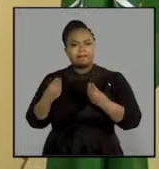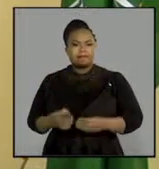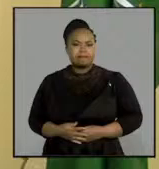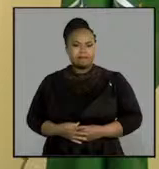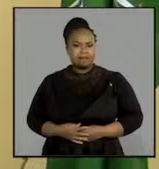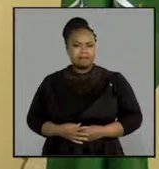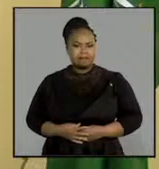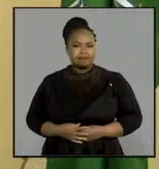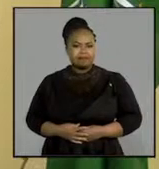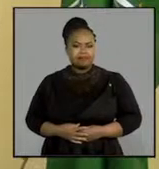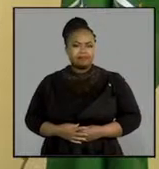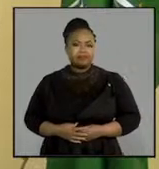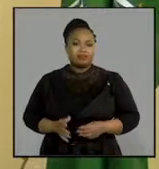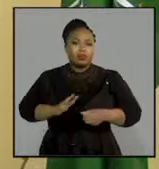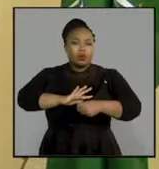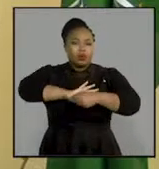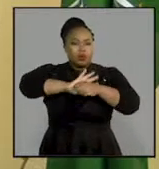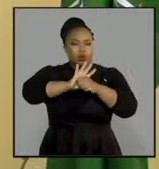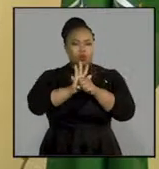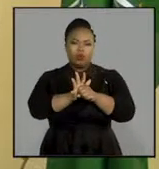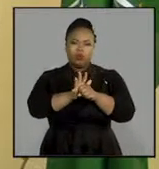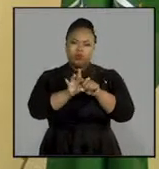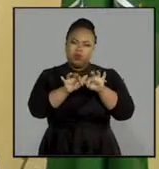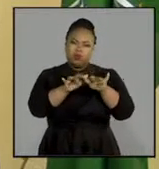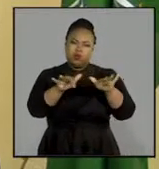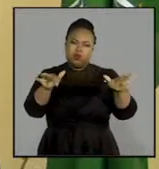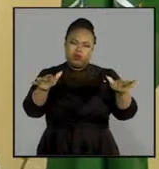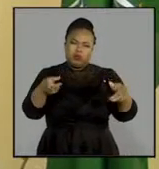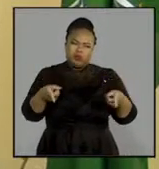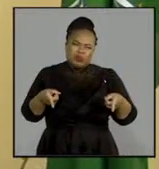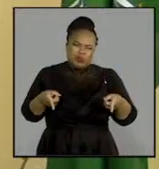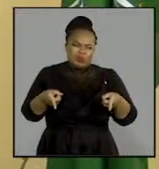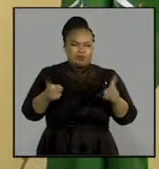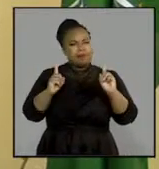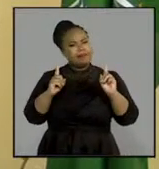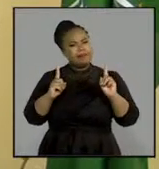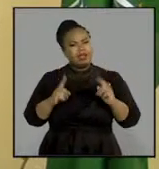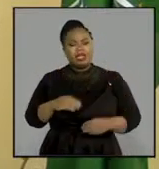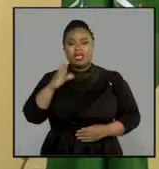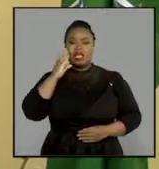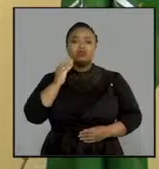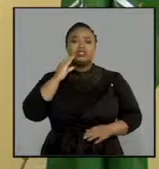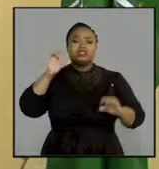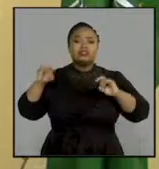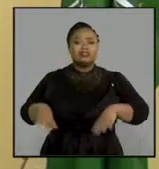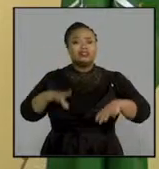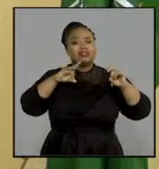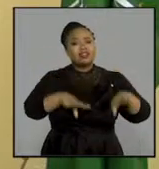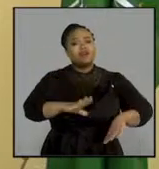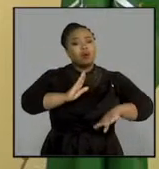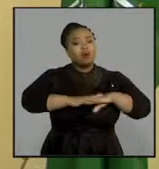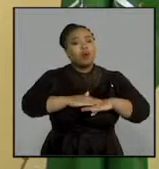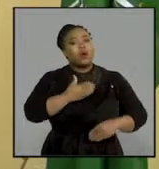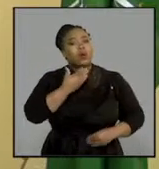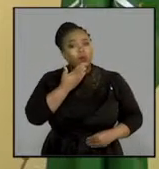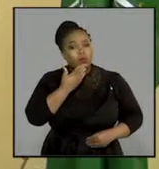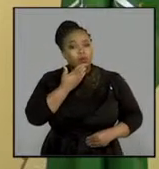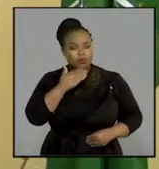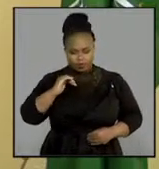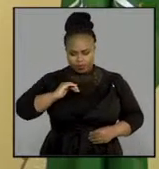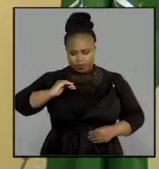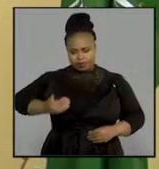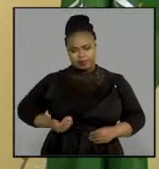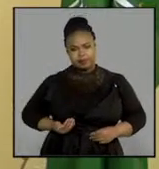transactions. The coronavirus pandemic has been particularly harsh